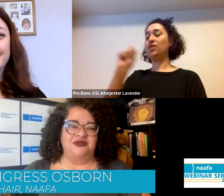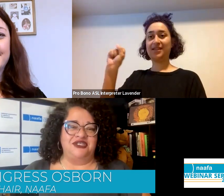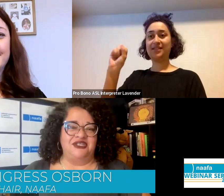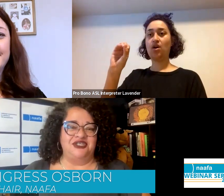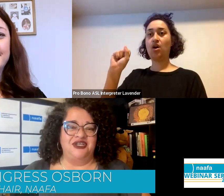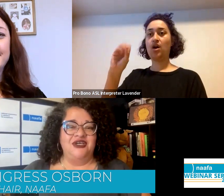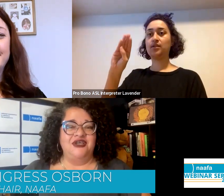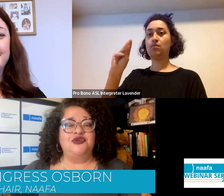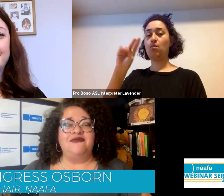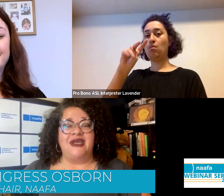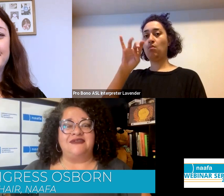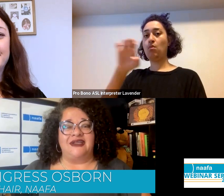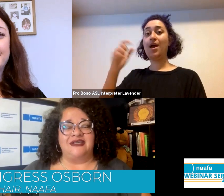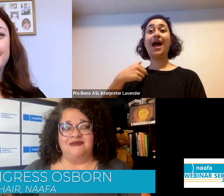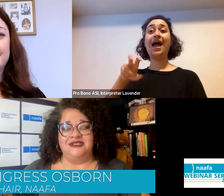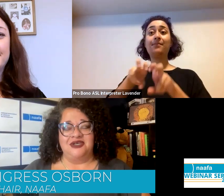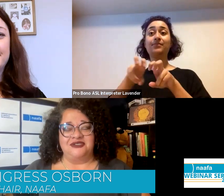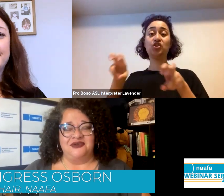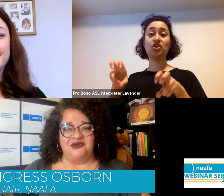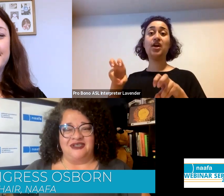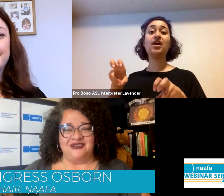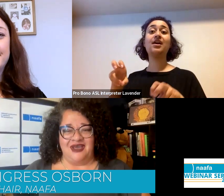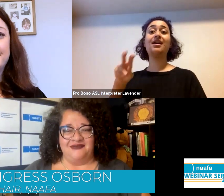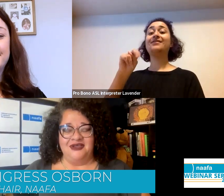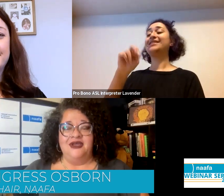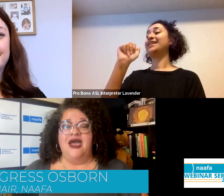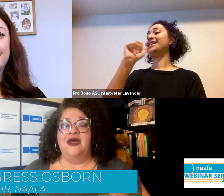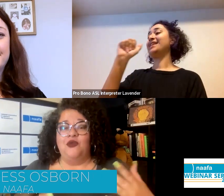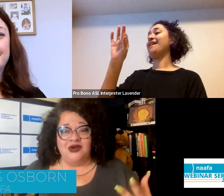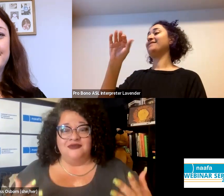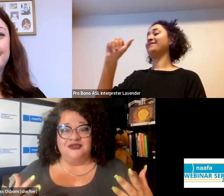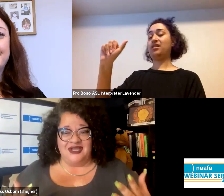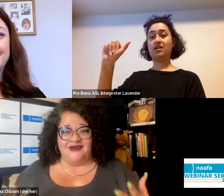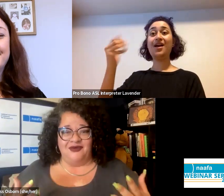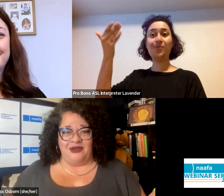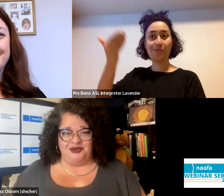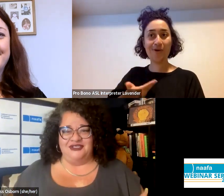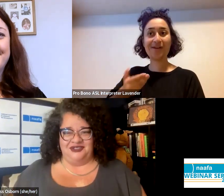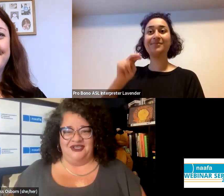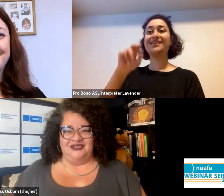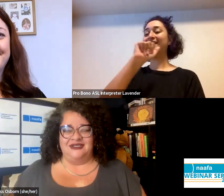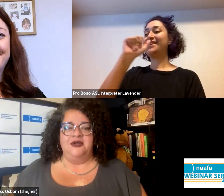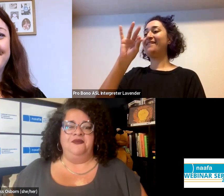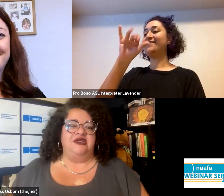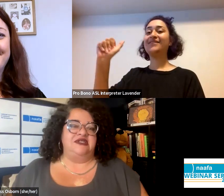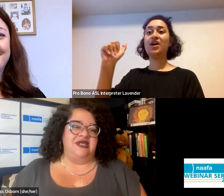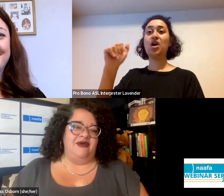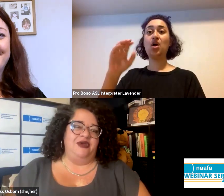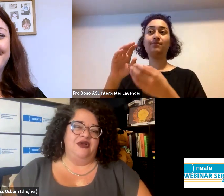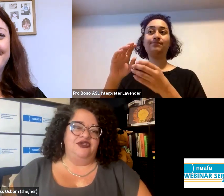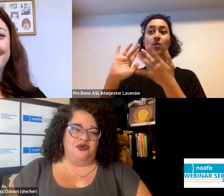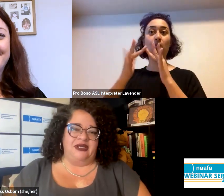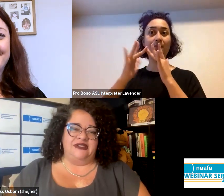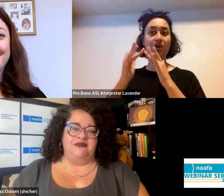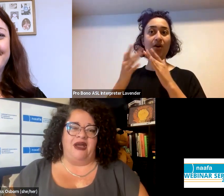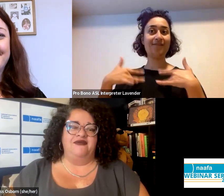National Association to Advance Fat Acceptance, also known as NAFA, and welcome to the NAFA webinar series. Today, we